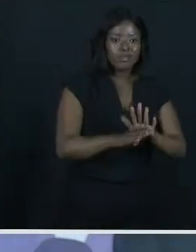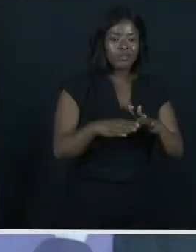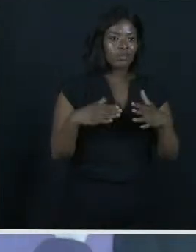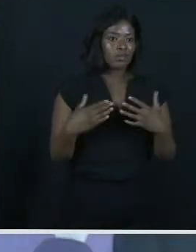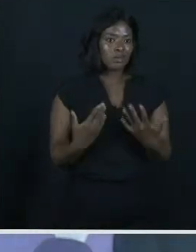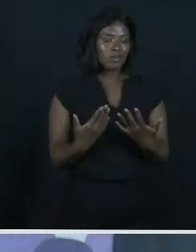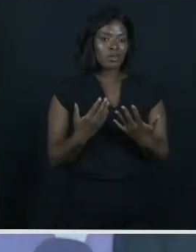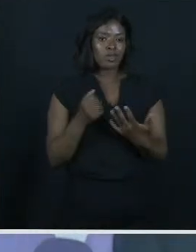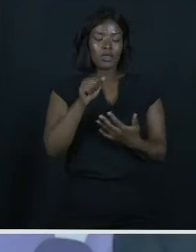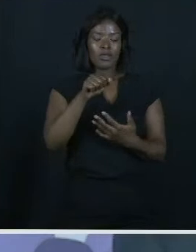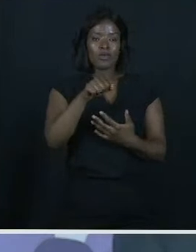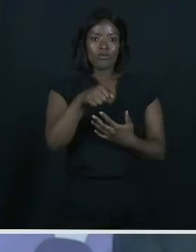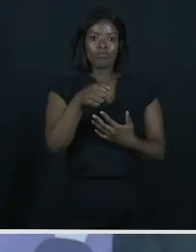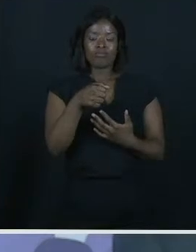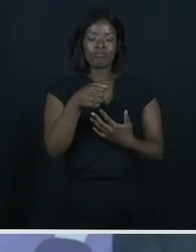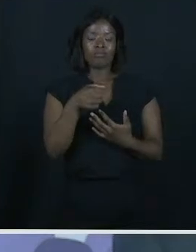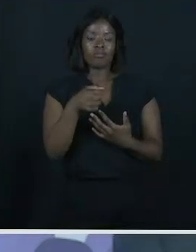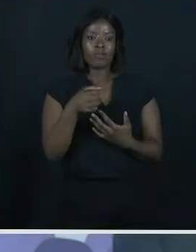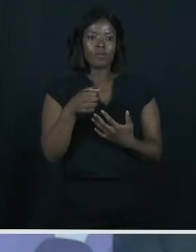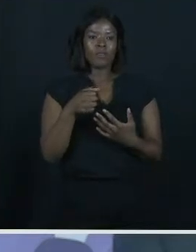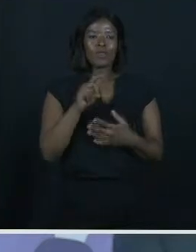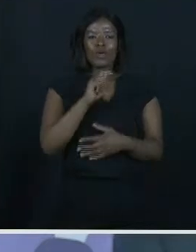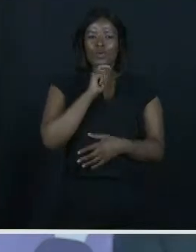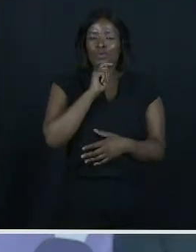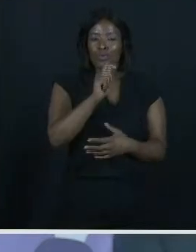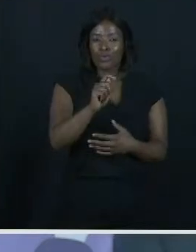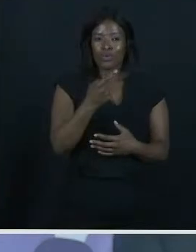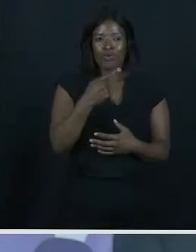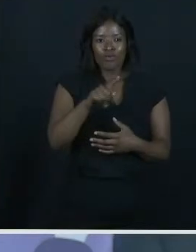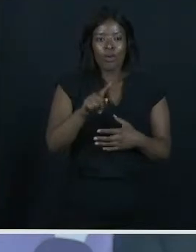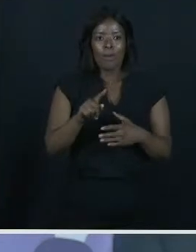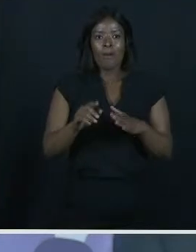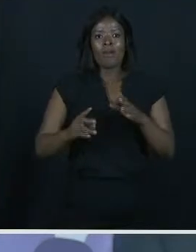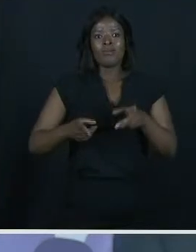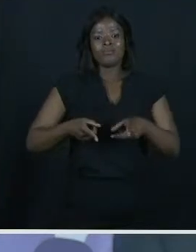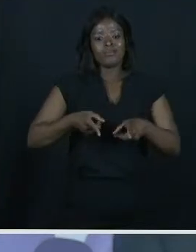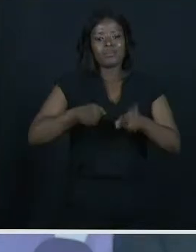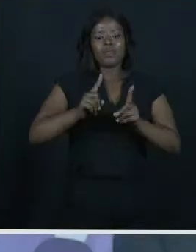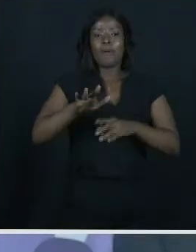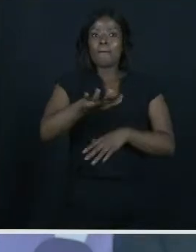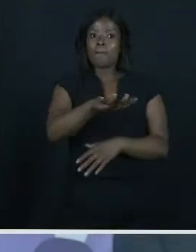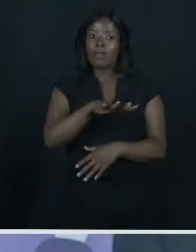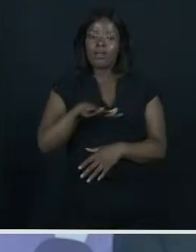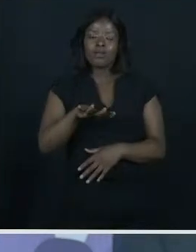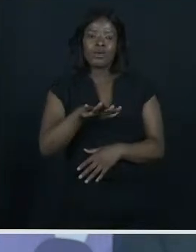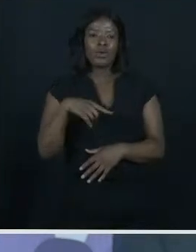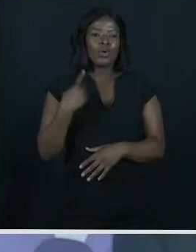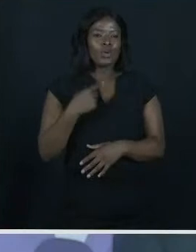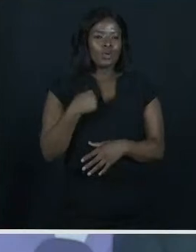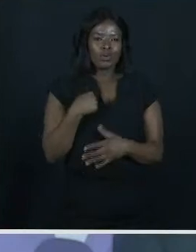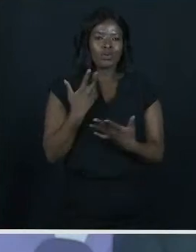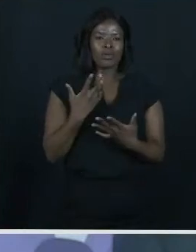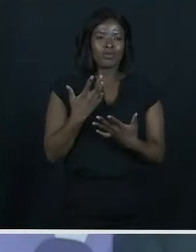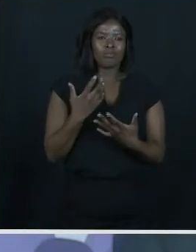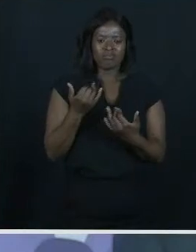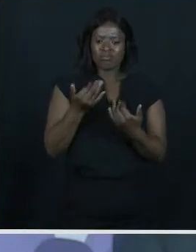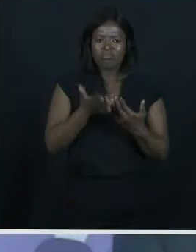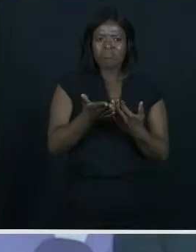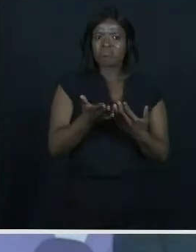the ultimate safe space, but in reality, it's the most dangerous place. We all saw the statistic